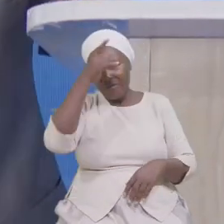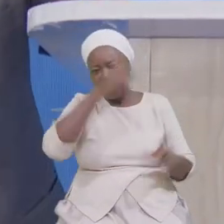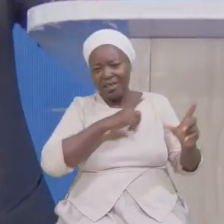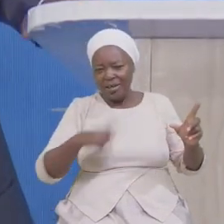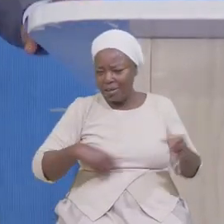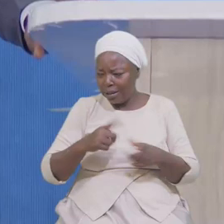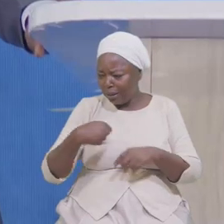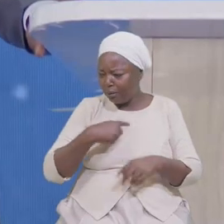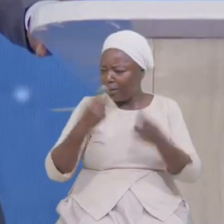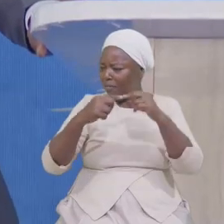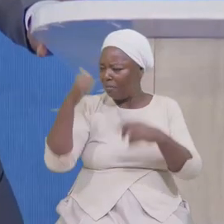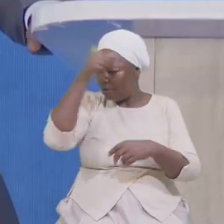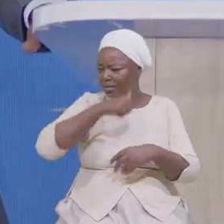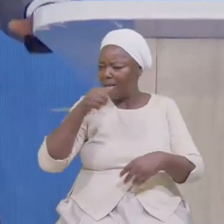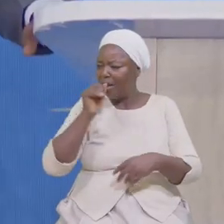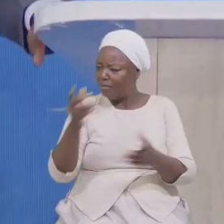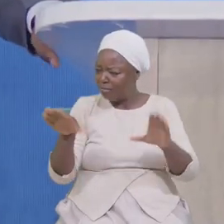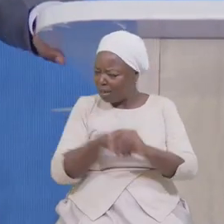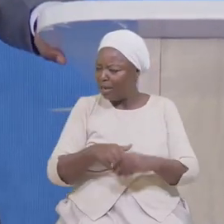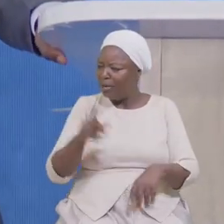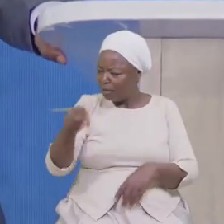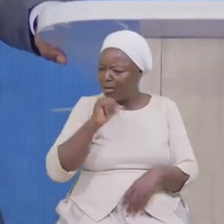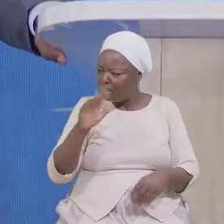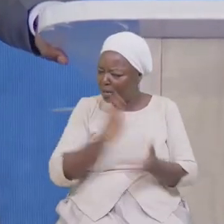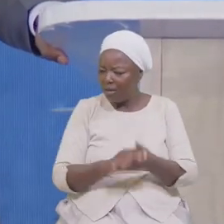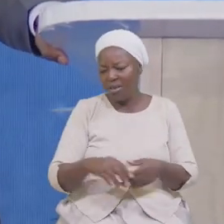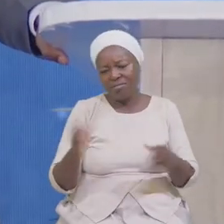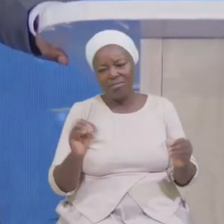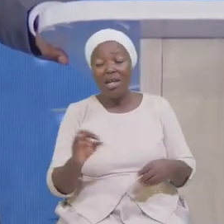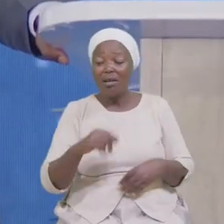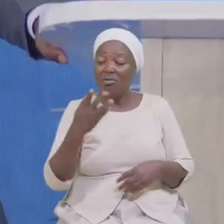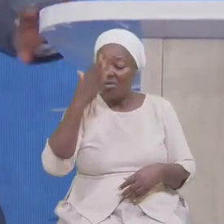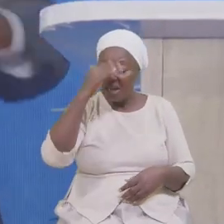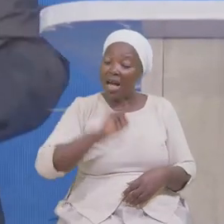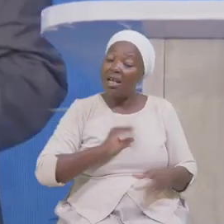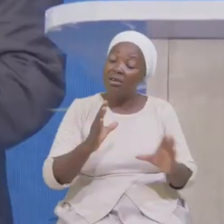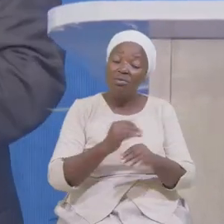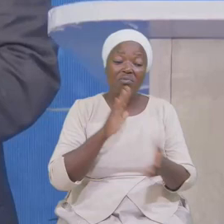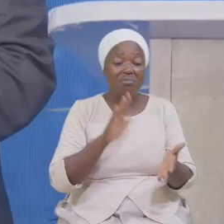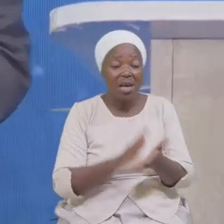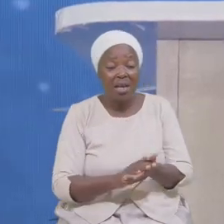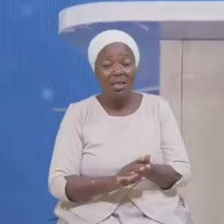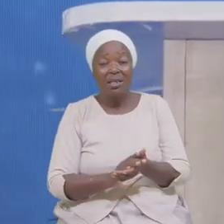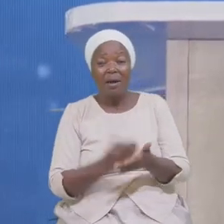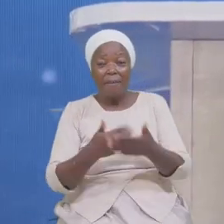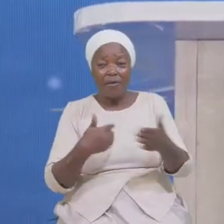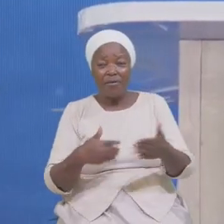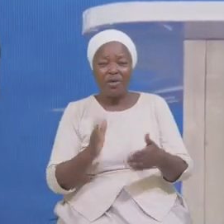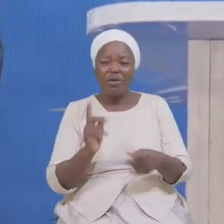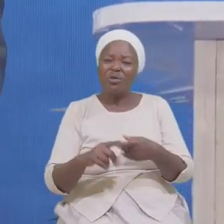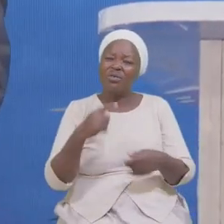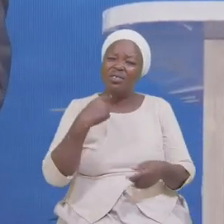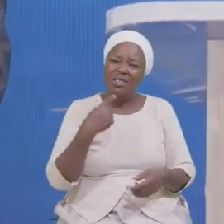Aren't you married at this age?" He said, "I got married." "What happened?" He said, "To tell you,